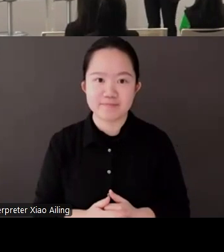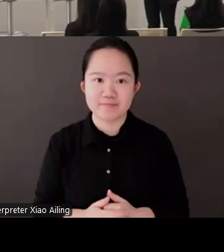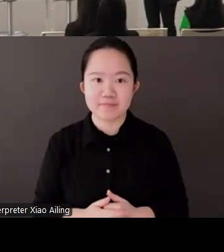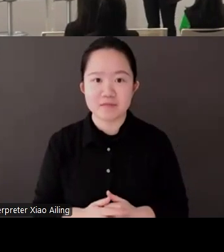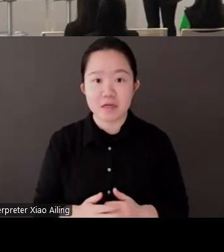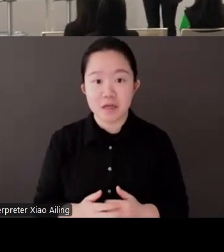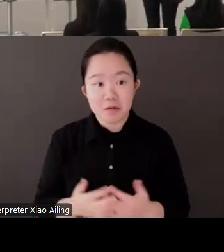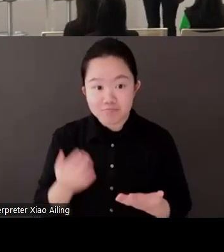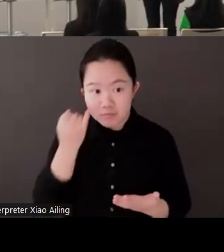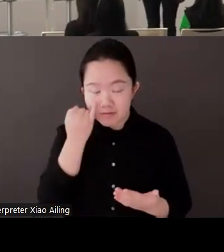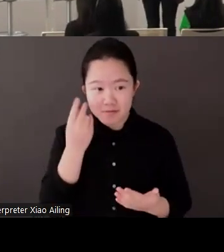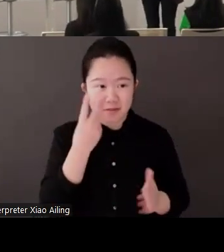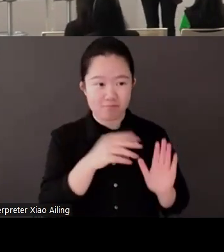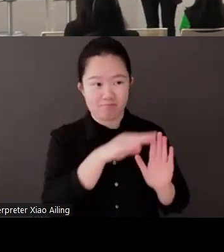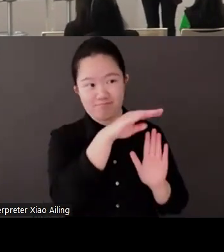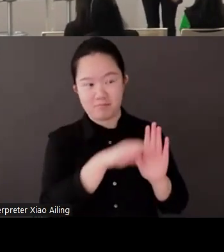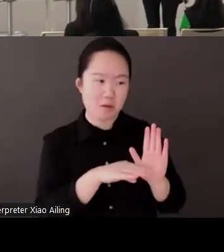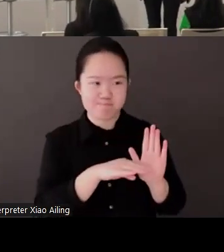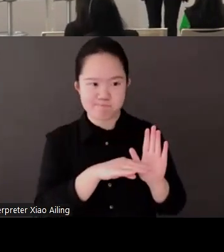of competence.